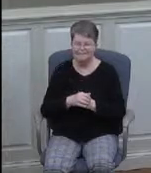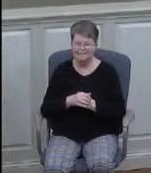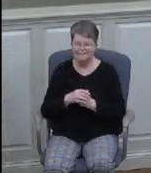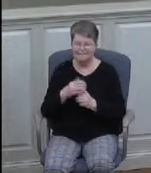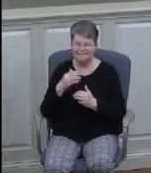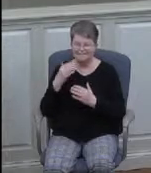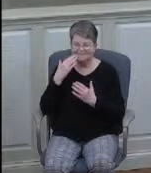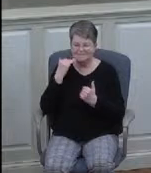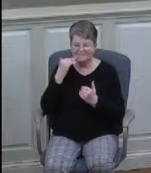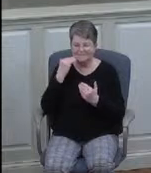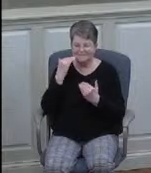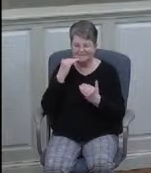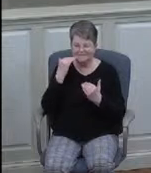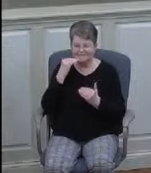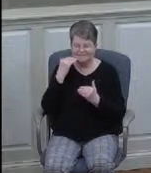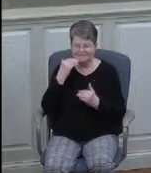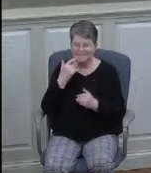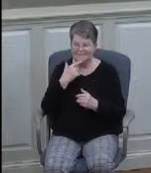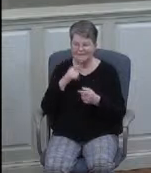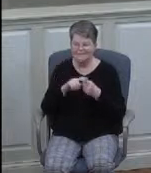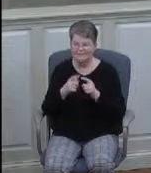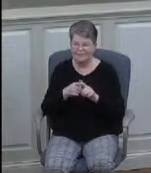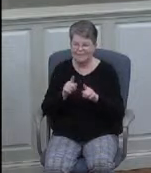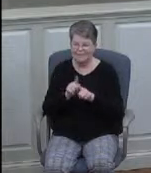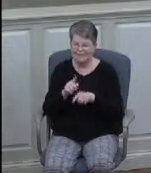Friends like y'all who need it.